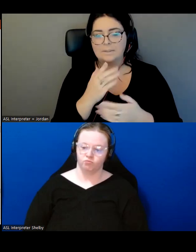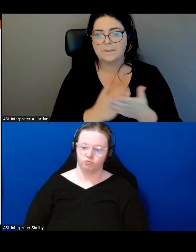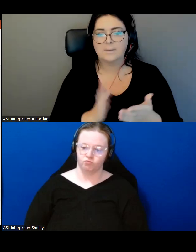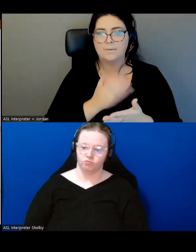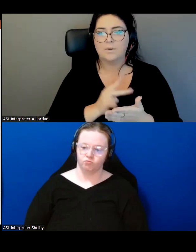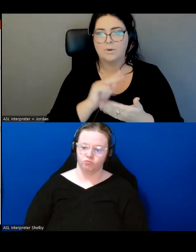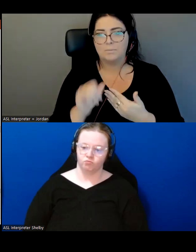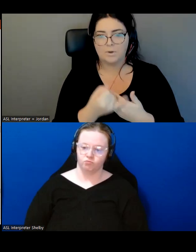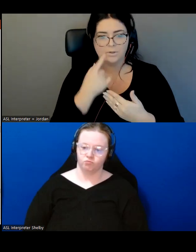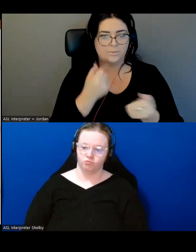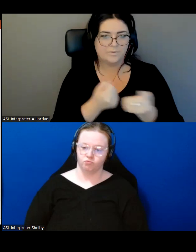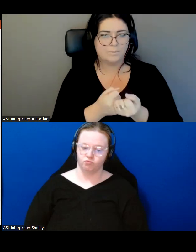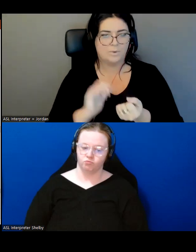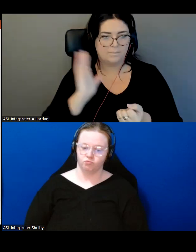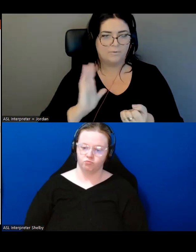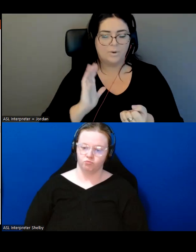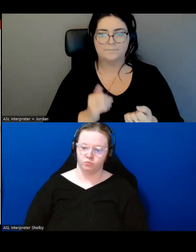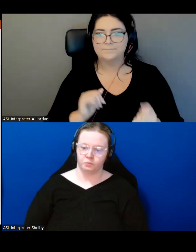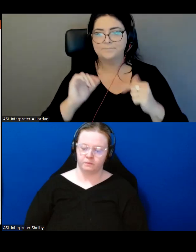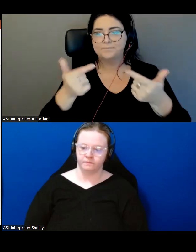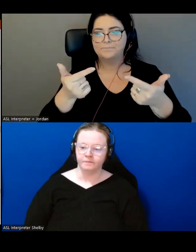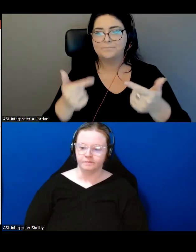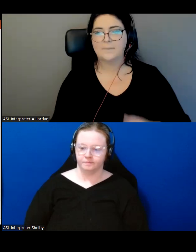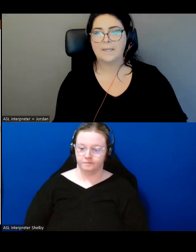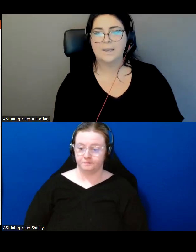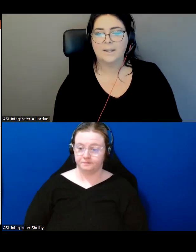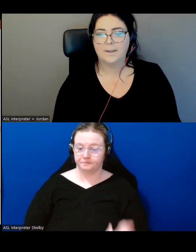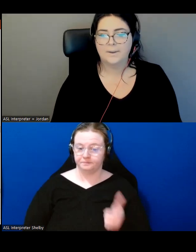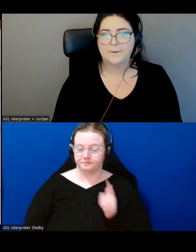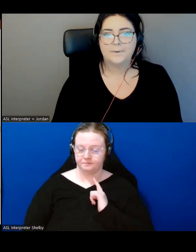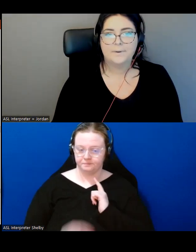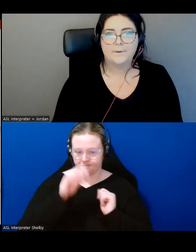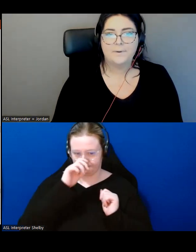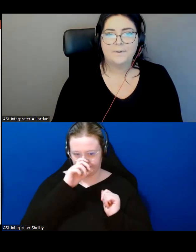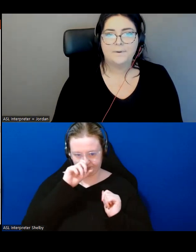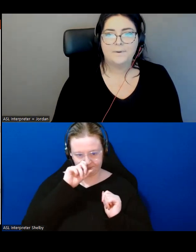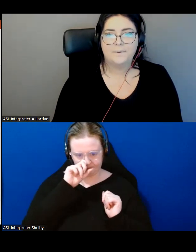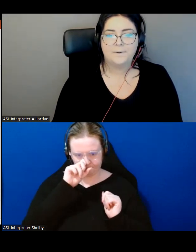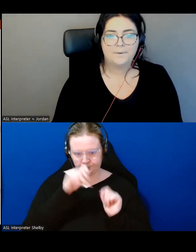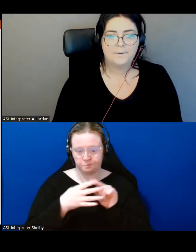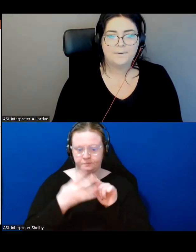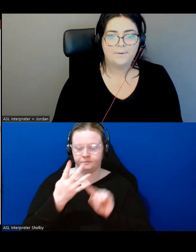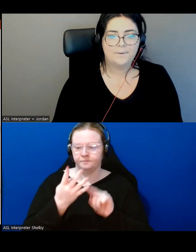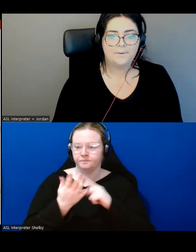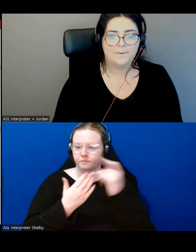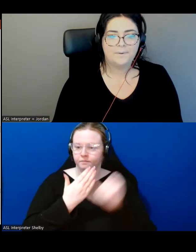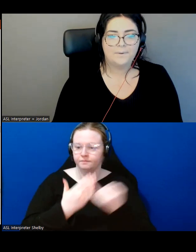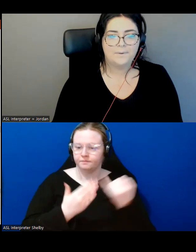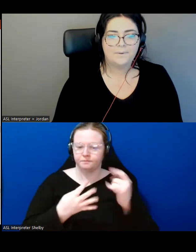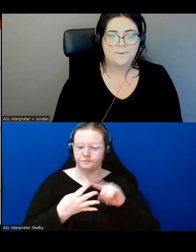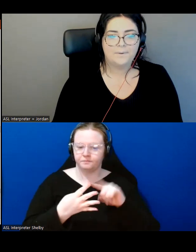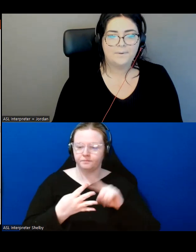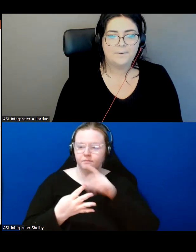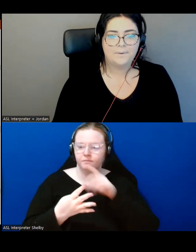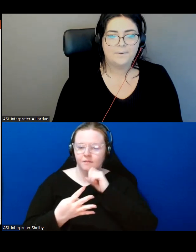we've supported in the past. Of course, the first one being 50 plus clubs. We've had